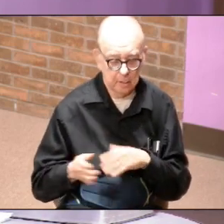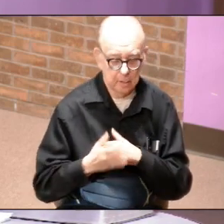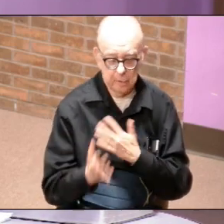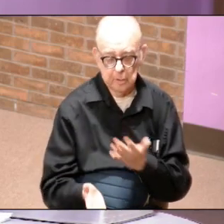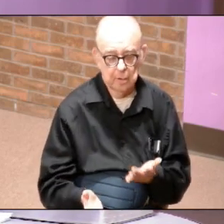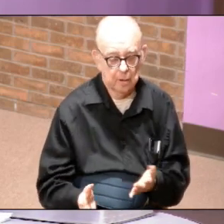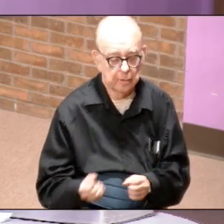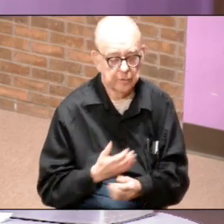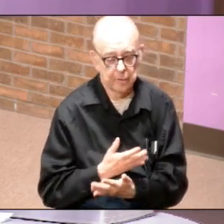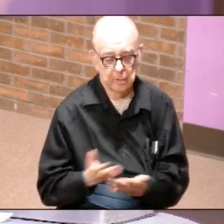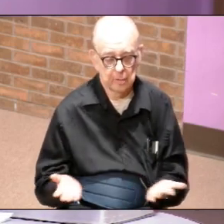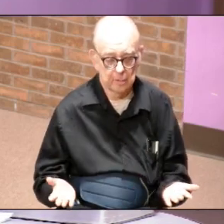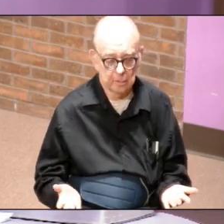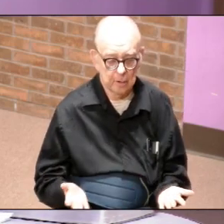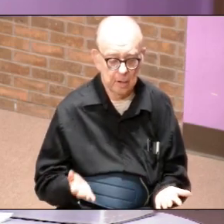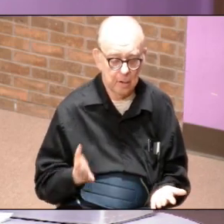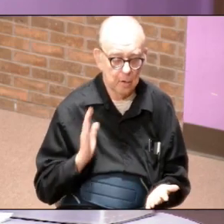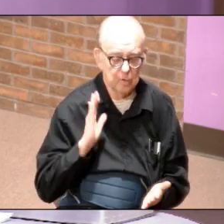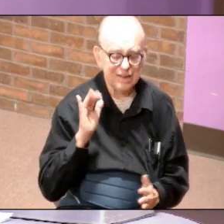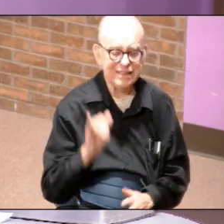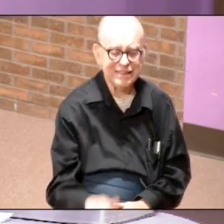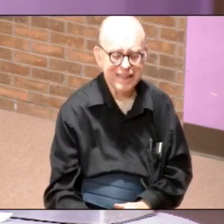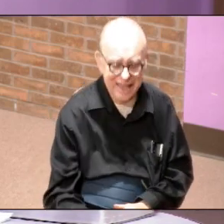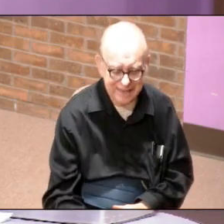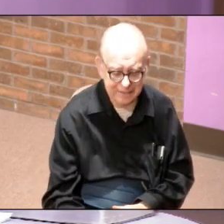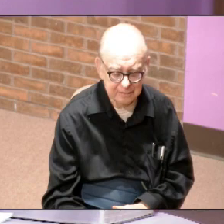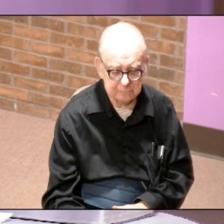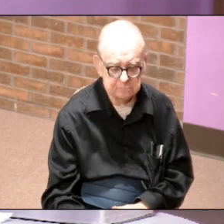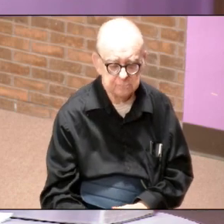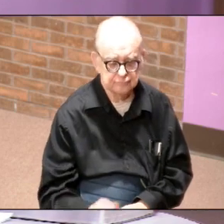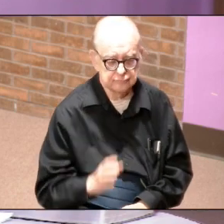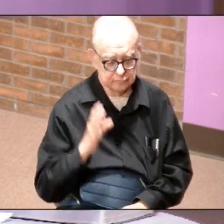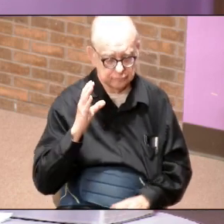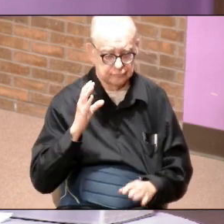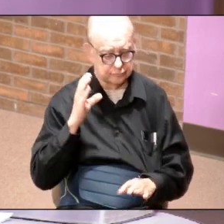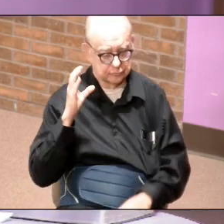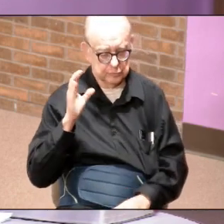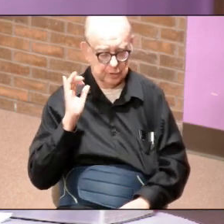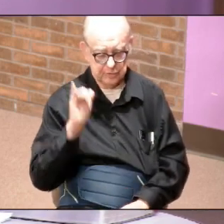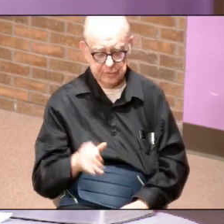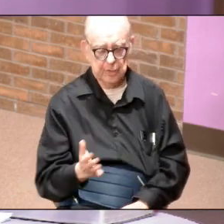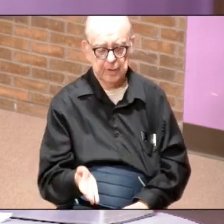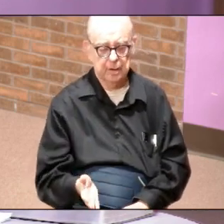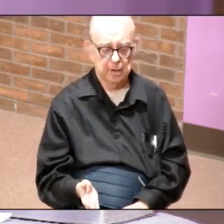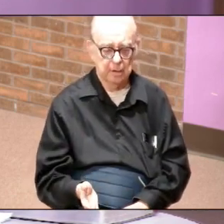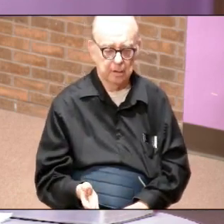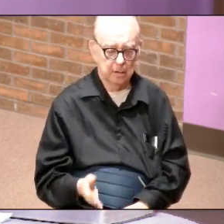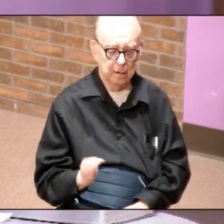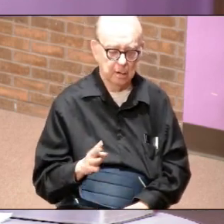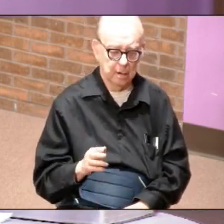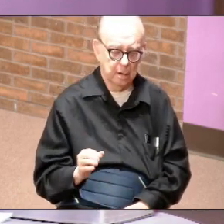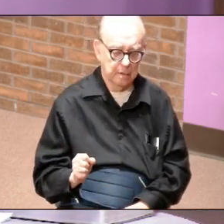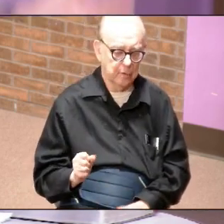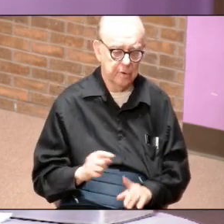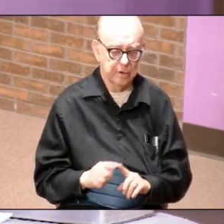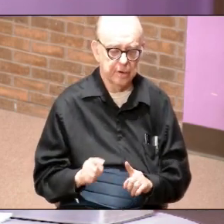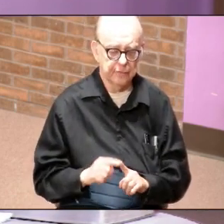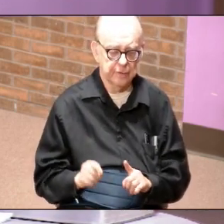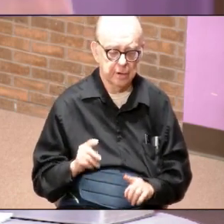of the creation is going to stay. The moon will still be there. Mars,